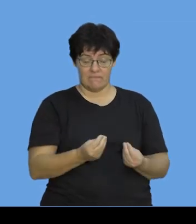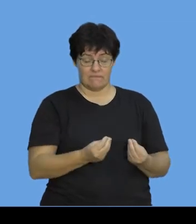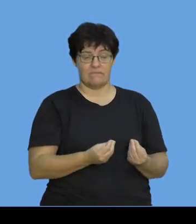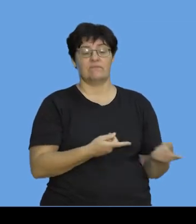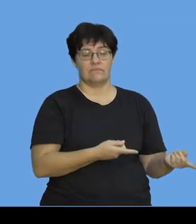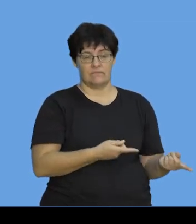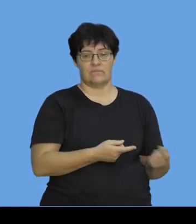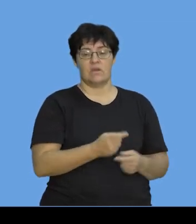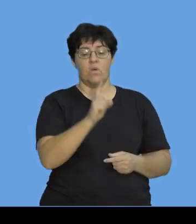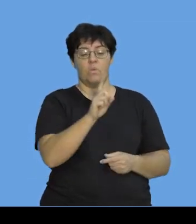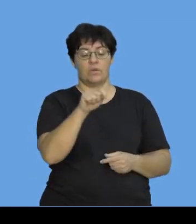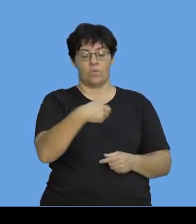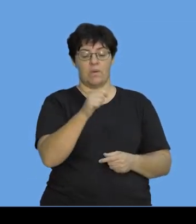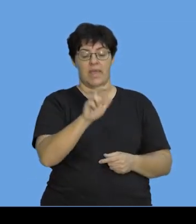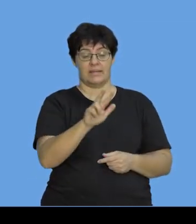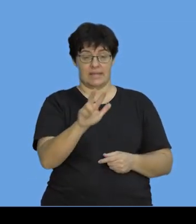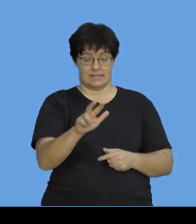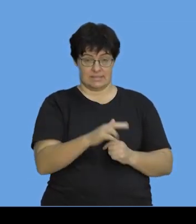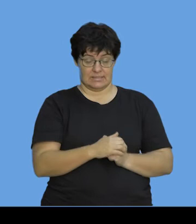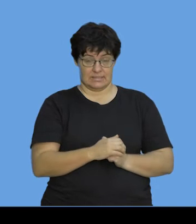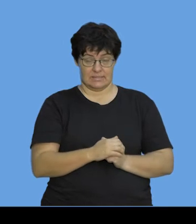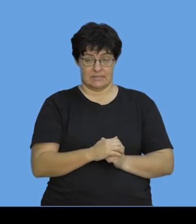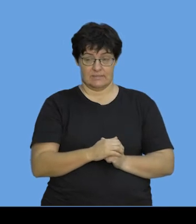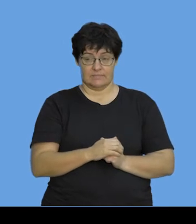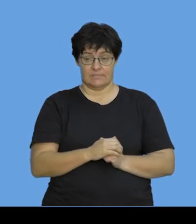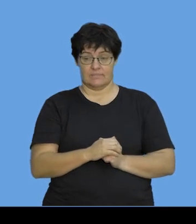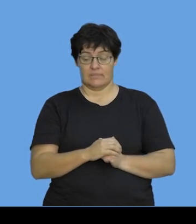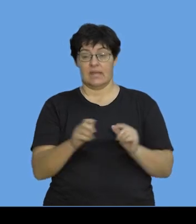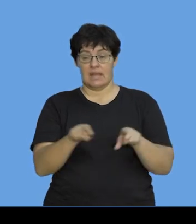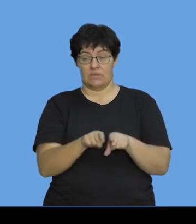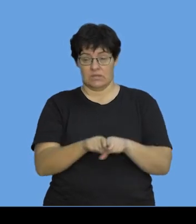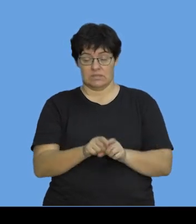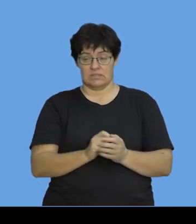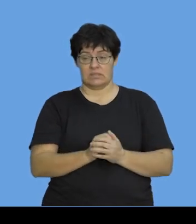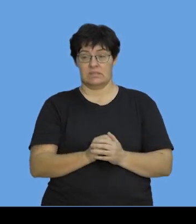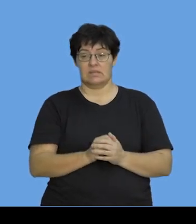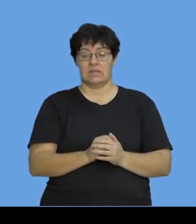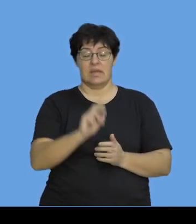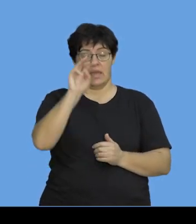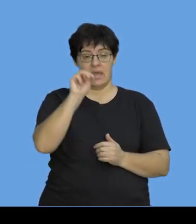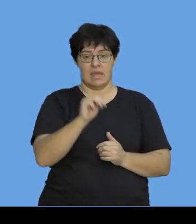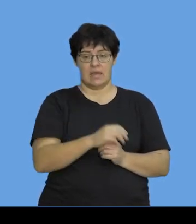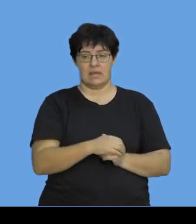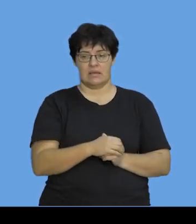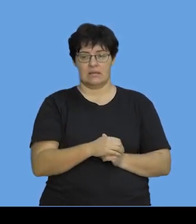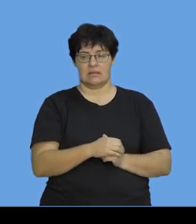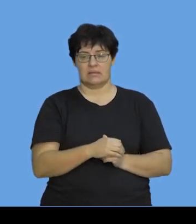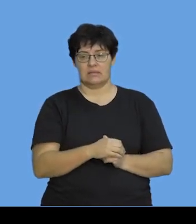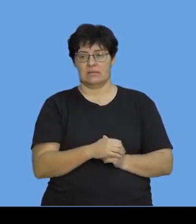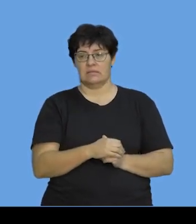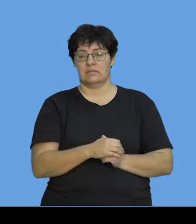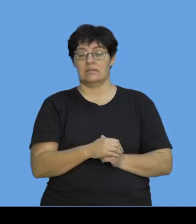is 1.88, right? This is equals to the mass, the mass in this